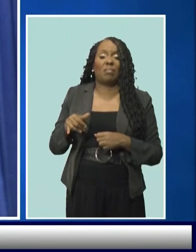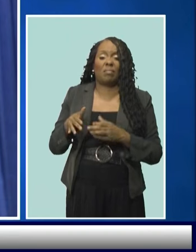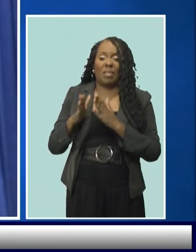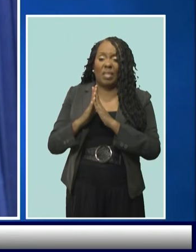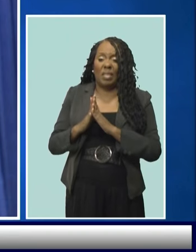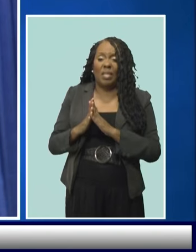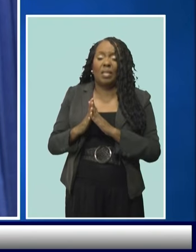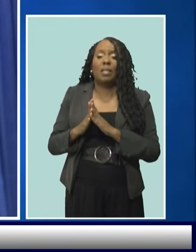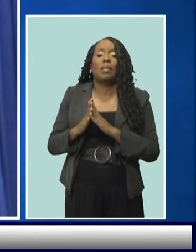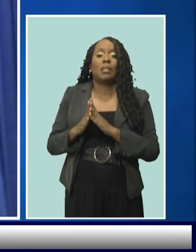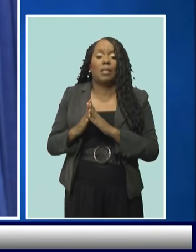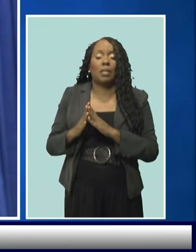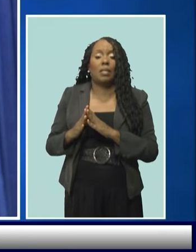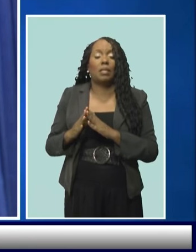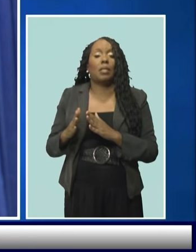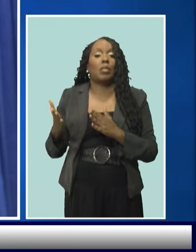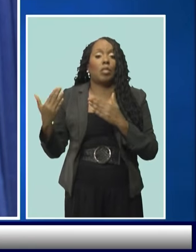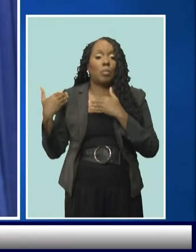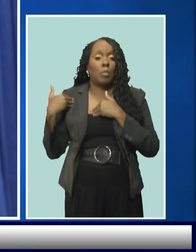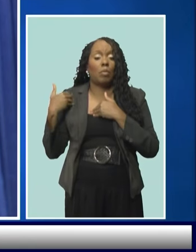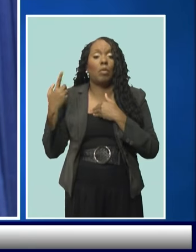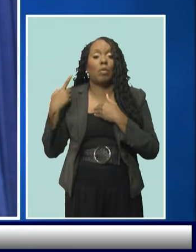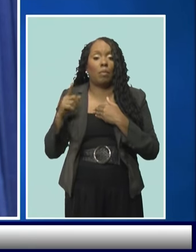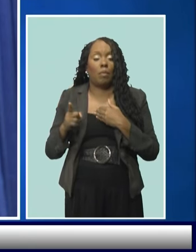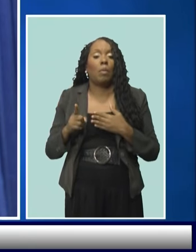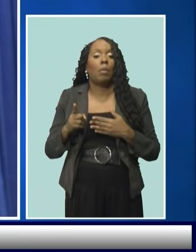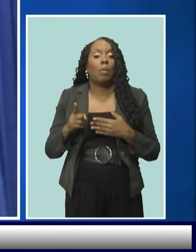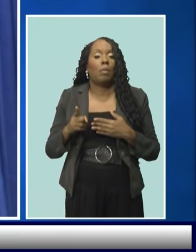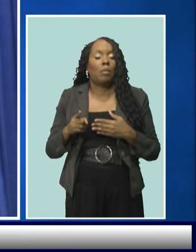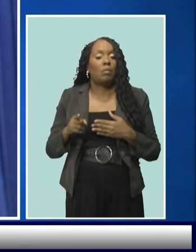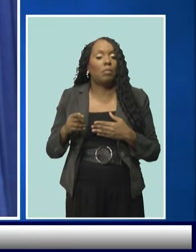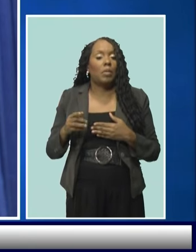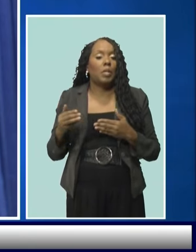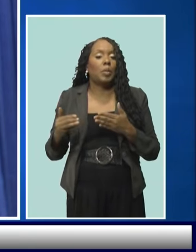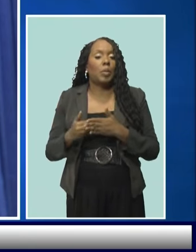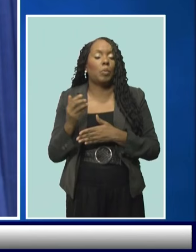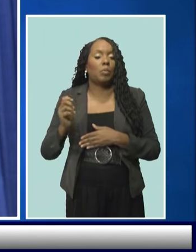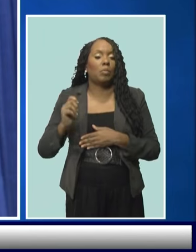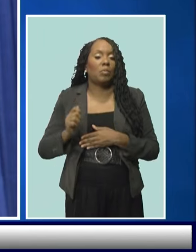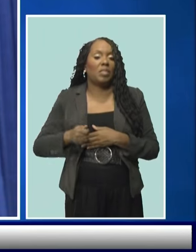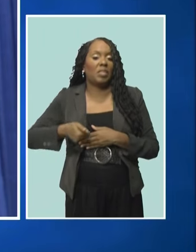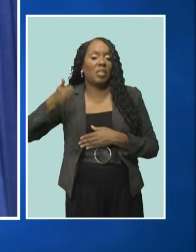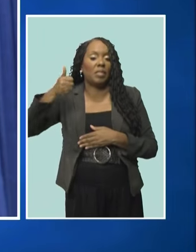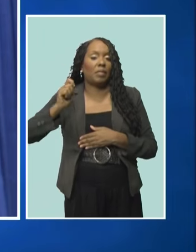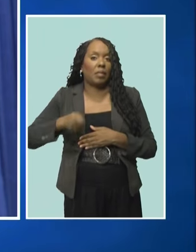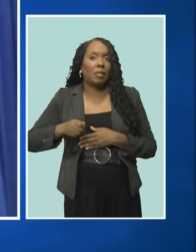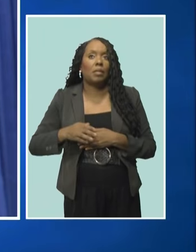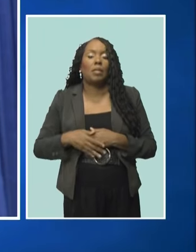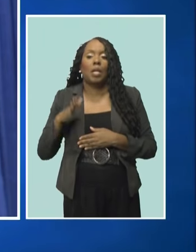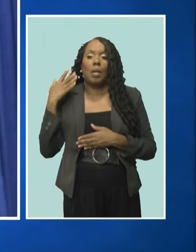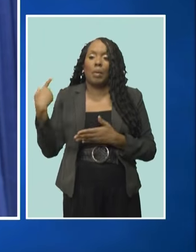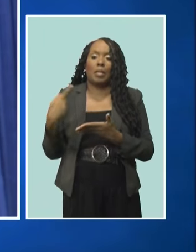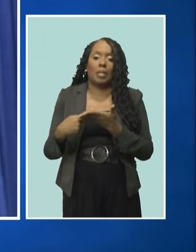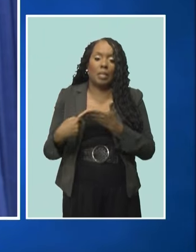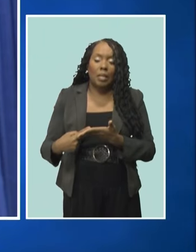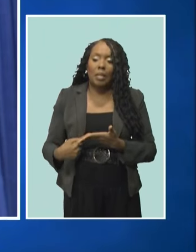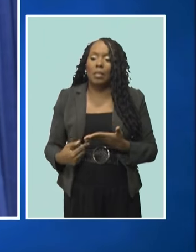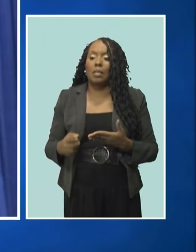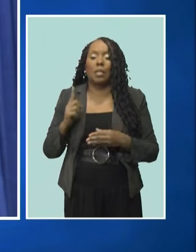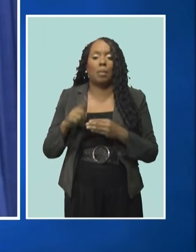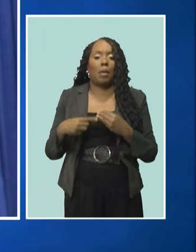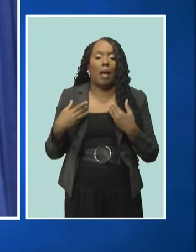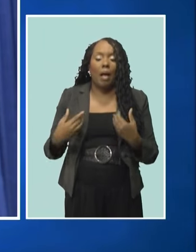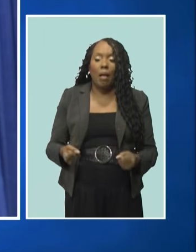Justice. He looks at the docket. You talk with the judge about how that person is feeling, how is your health, you think you can do an